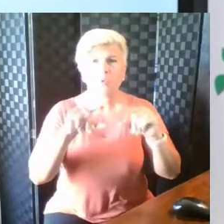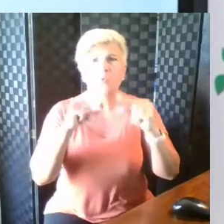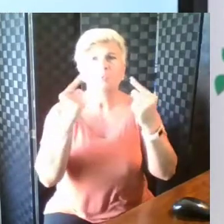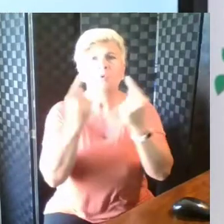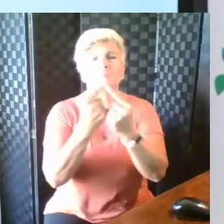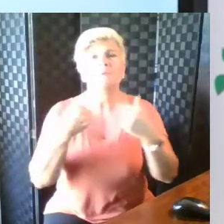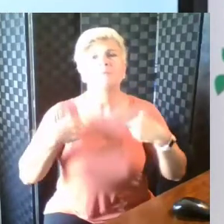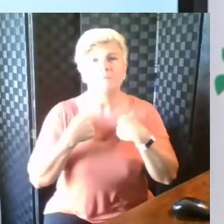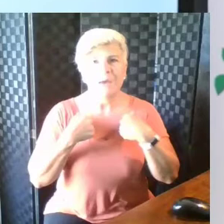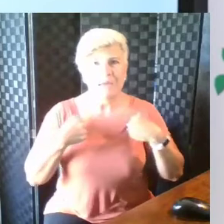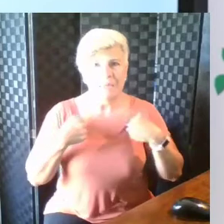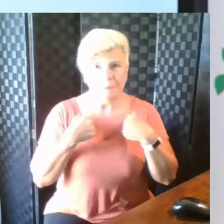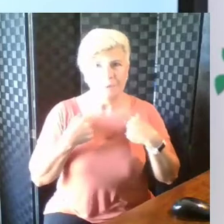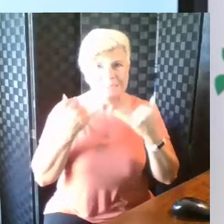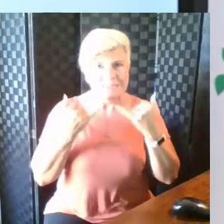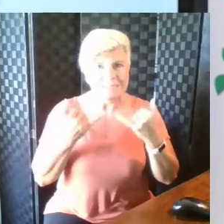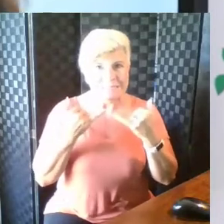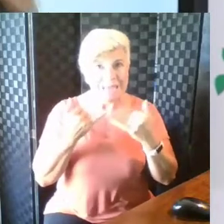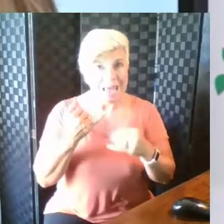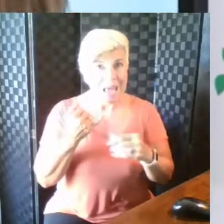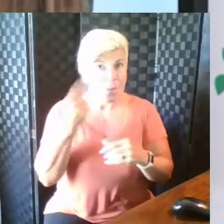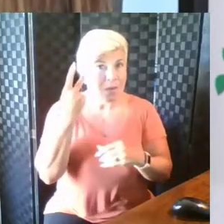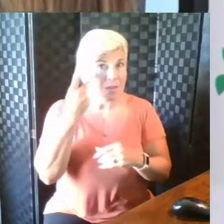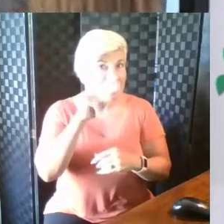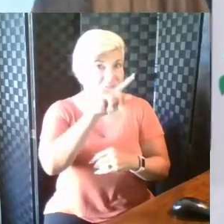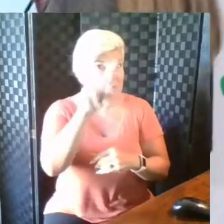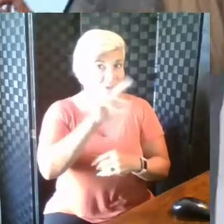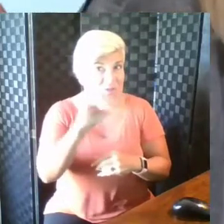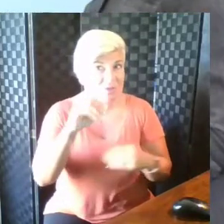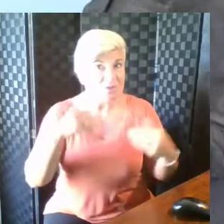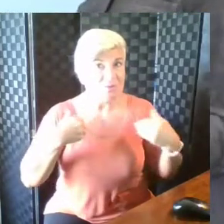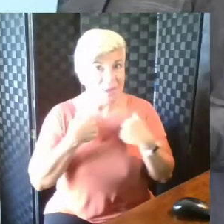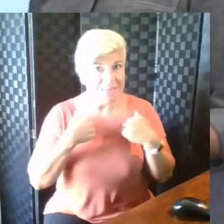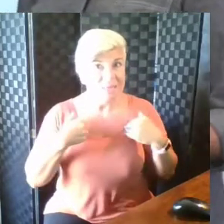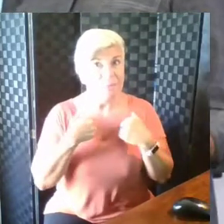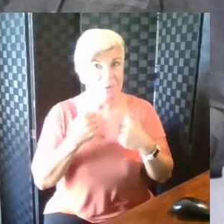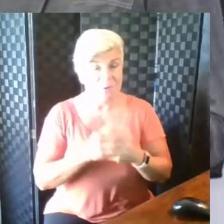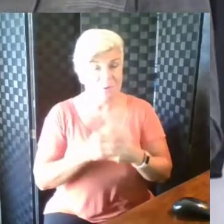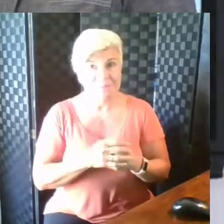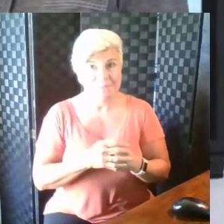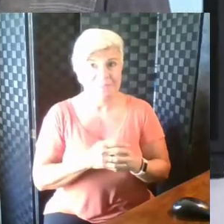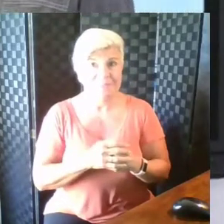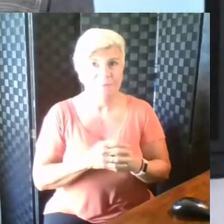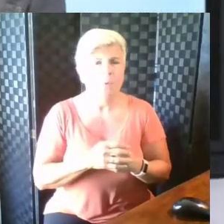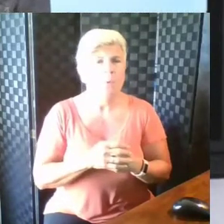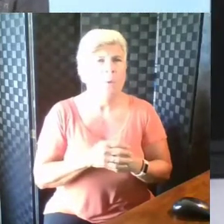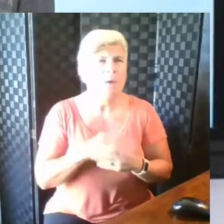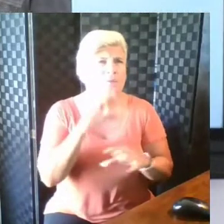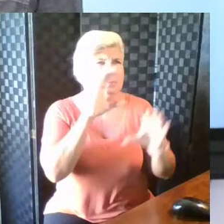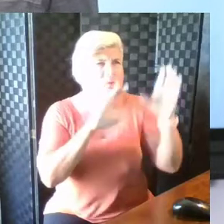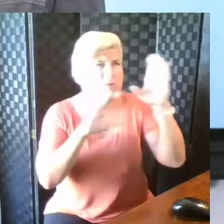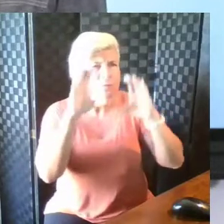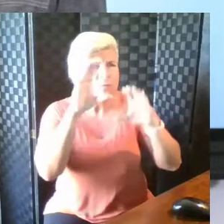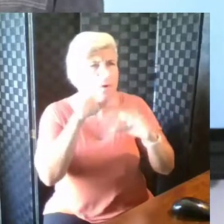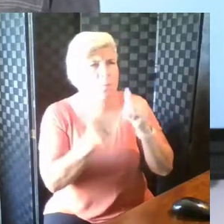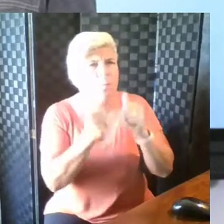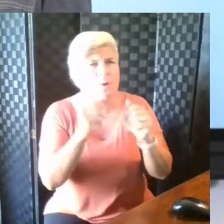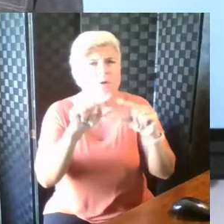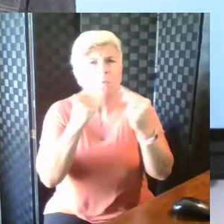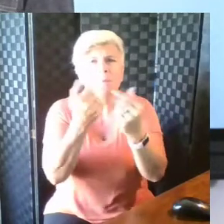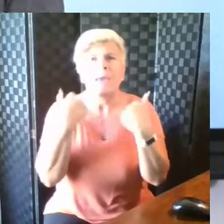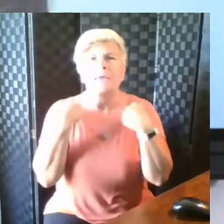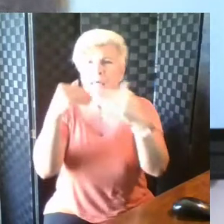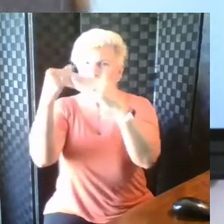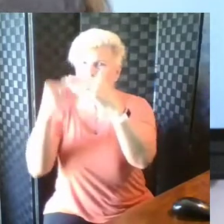kind of jumped into some zoo animals, so let's take a look at those and see if we can find which group has less or